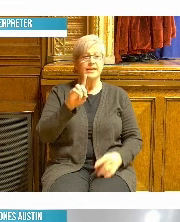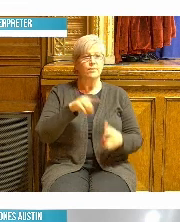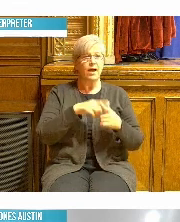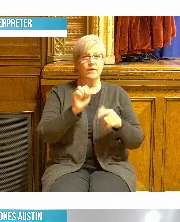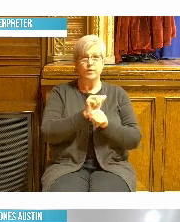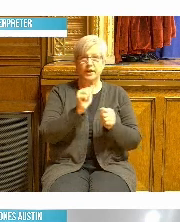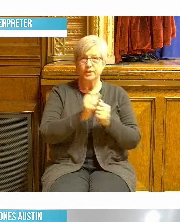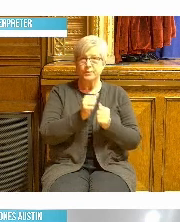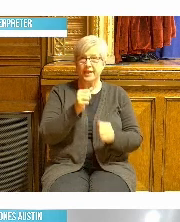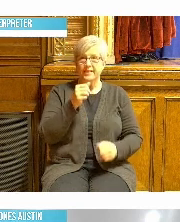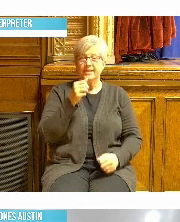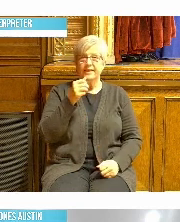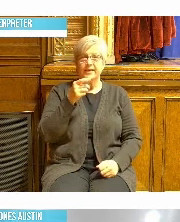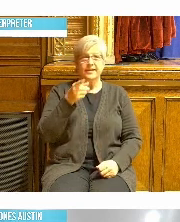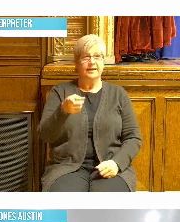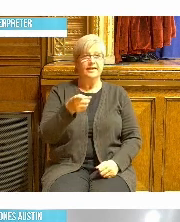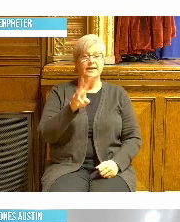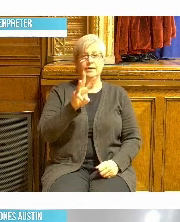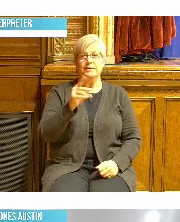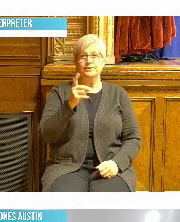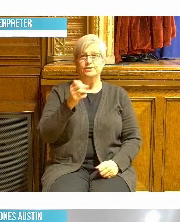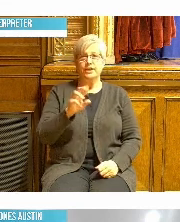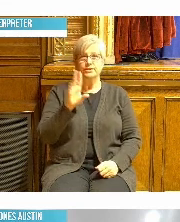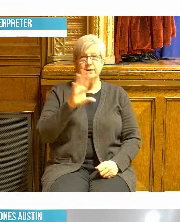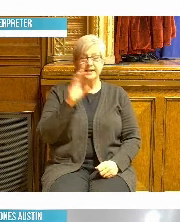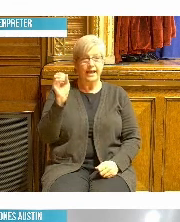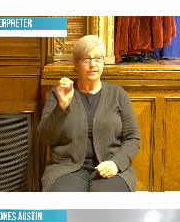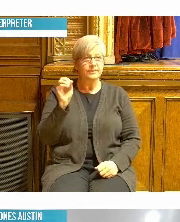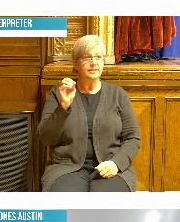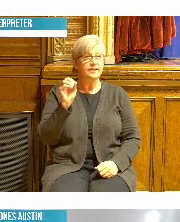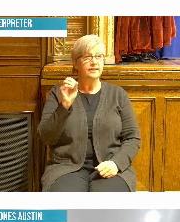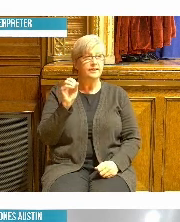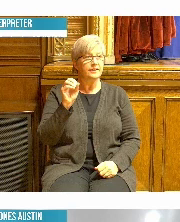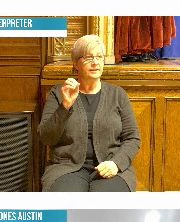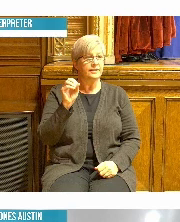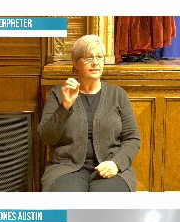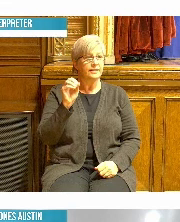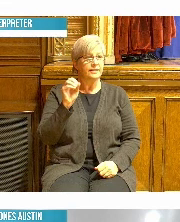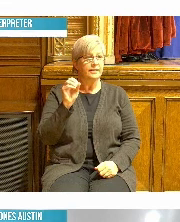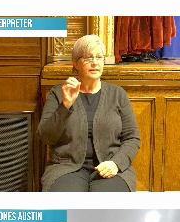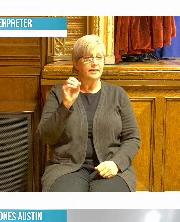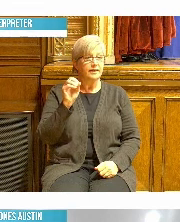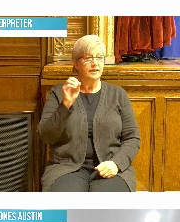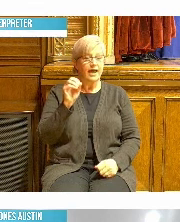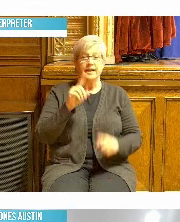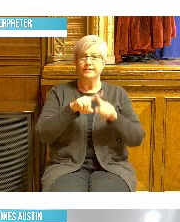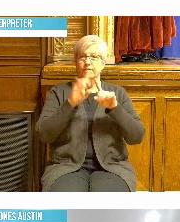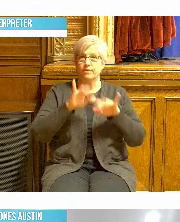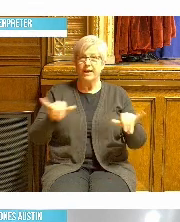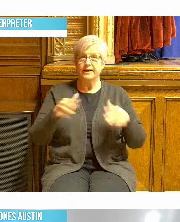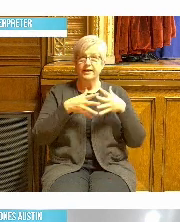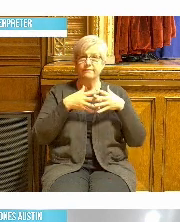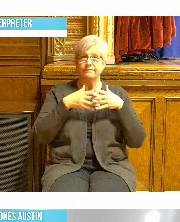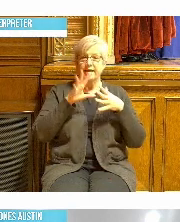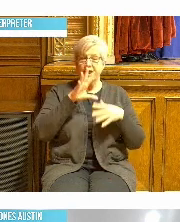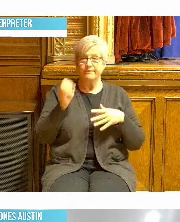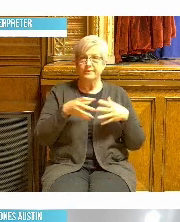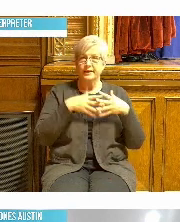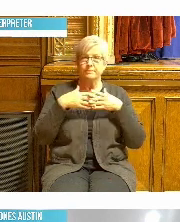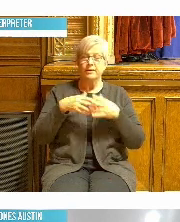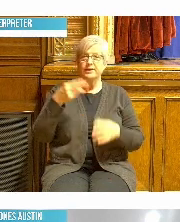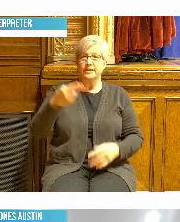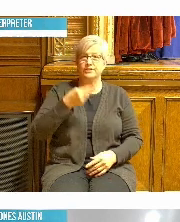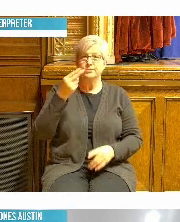worked with down in Westchester County on a variety of African American history